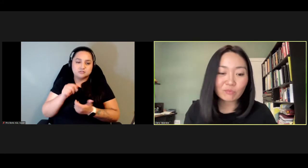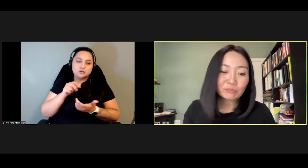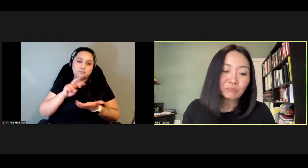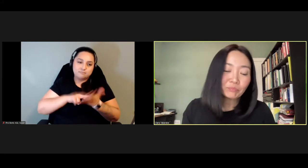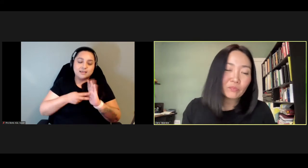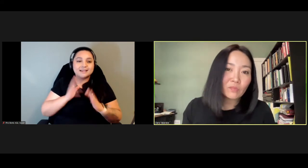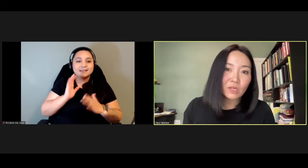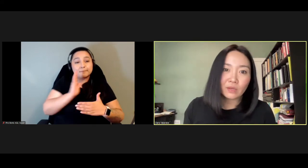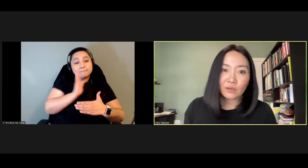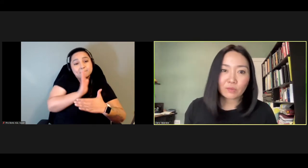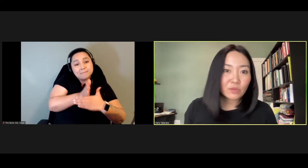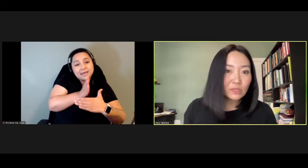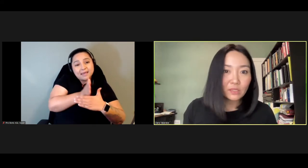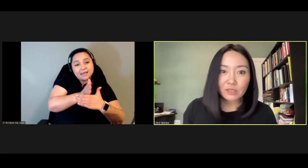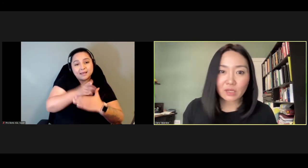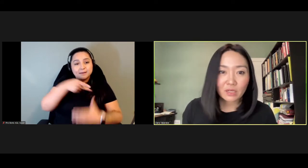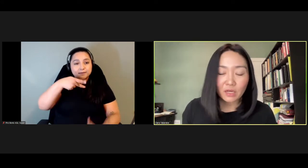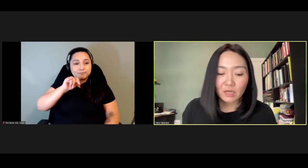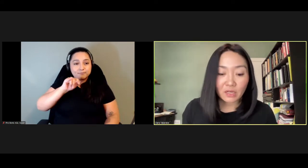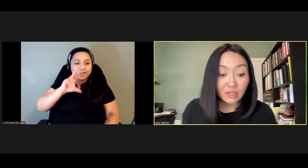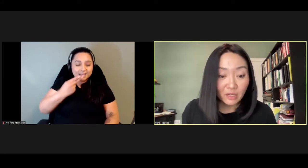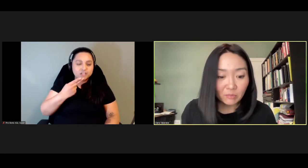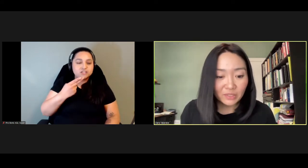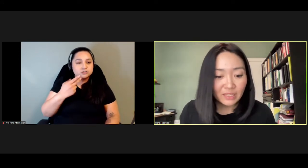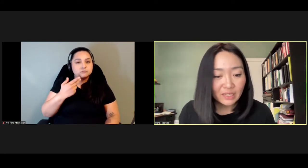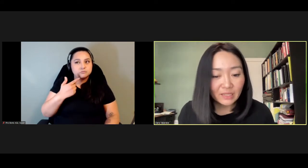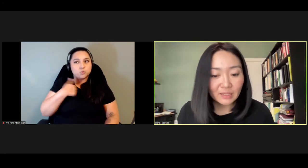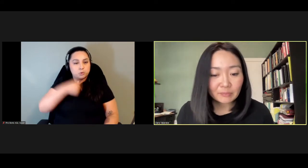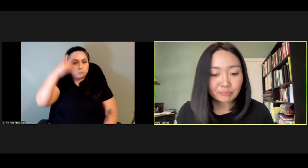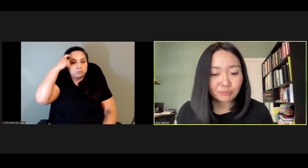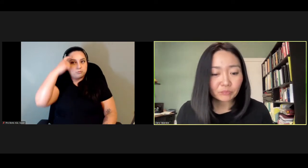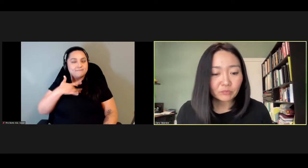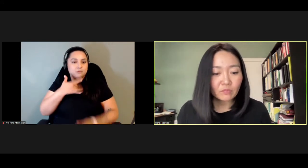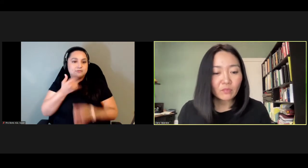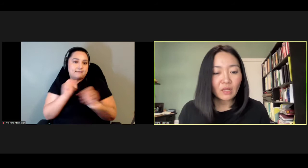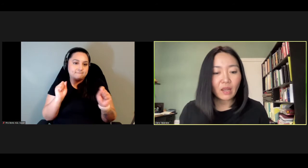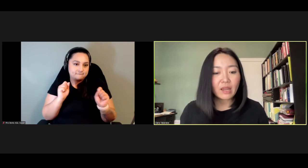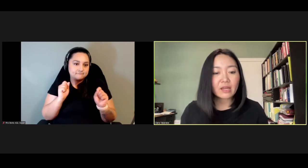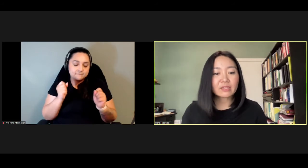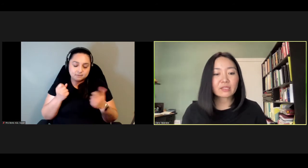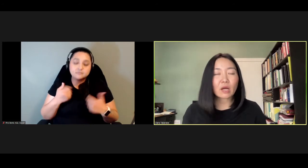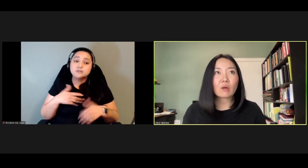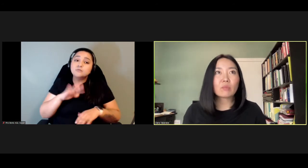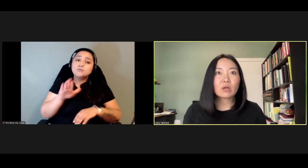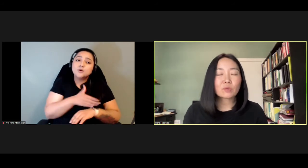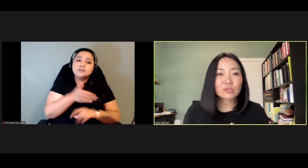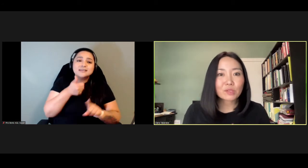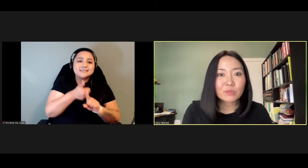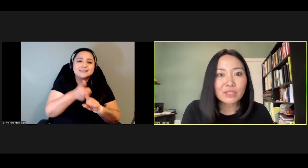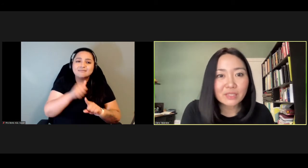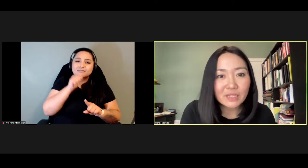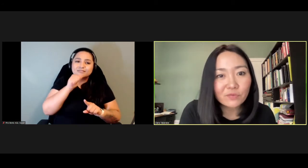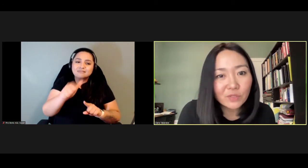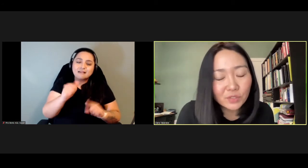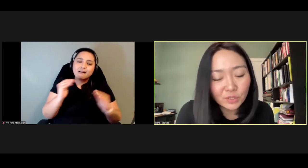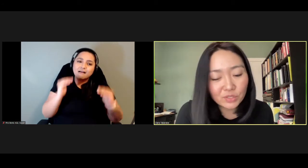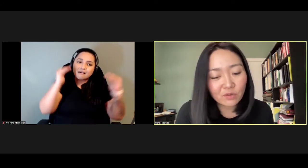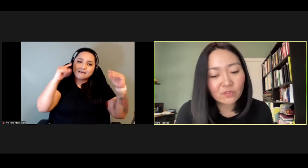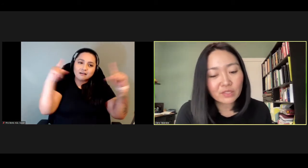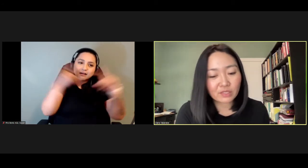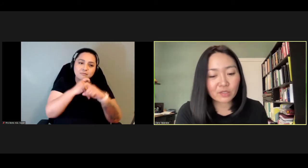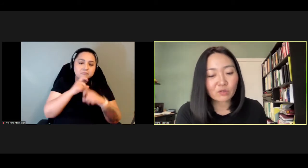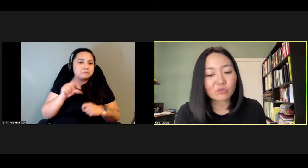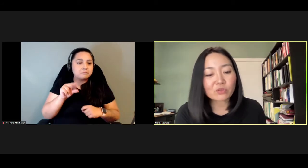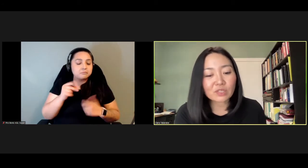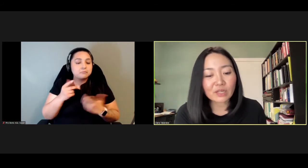safe. The music is uncomplicated. And some distinct features of